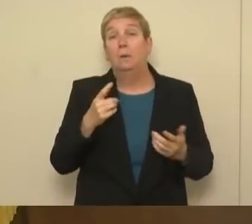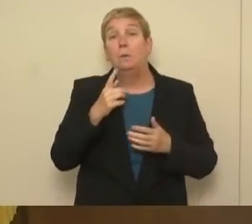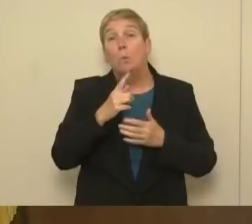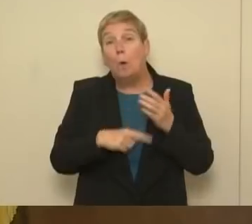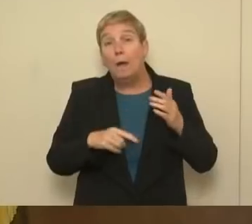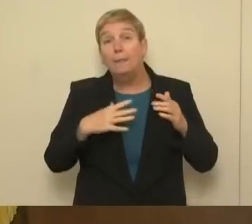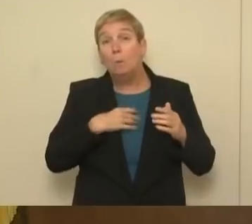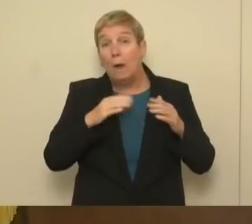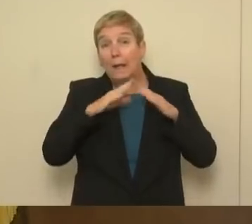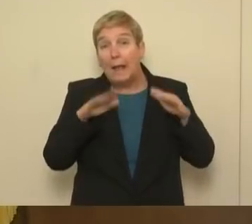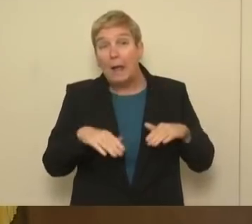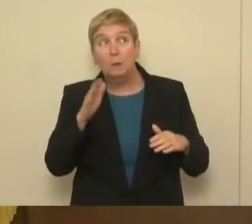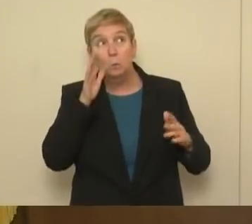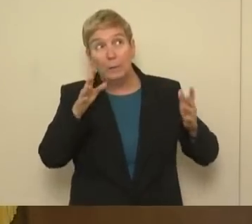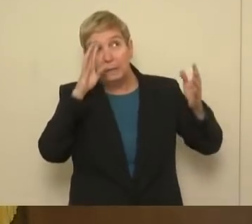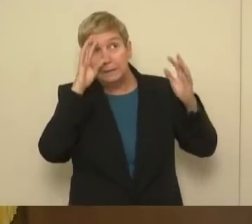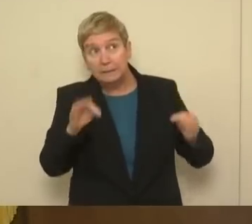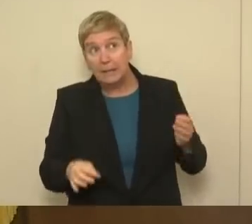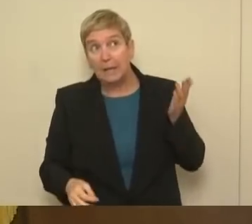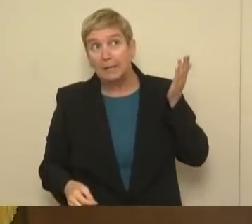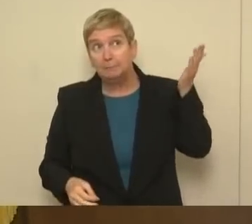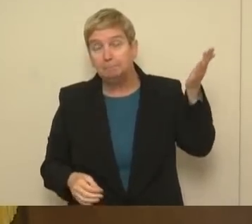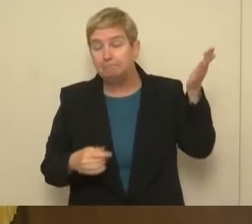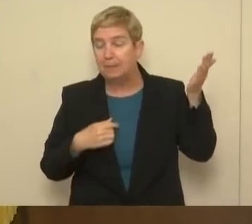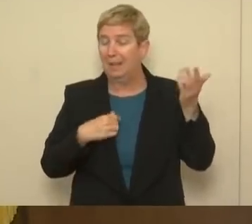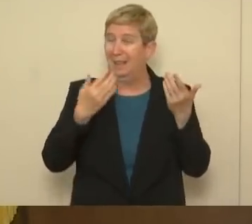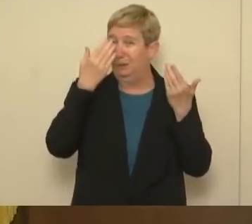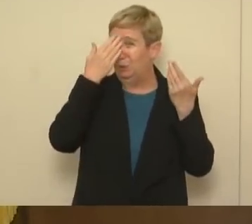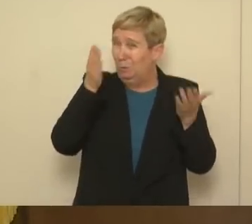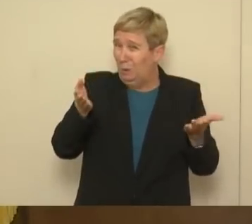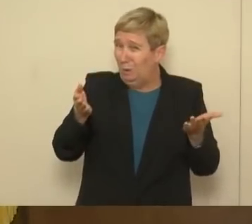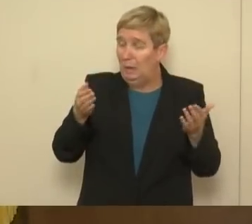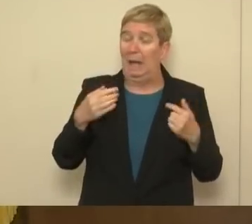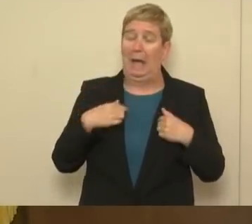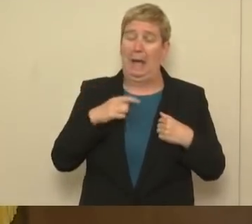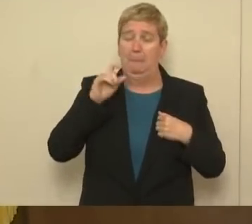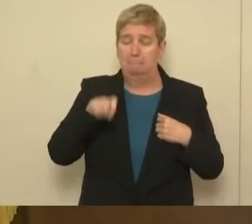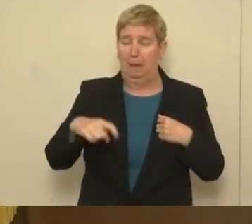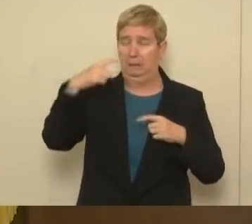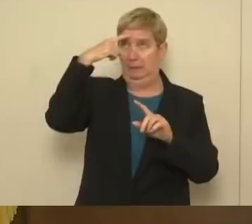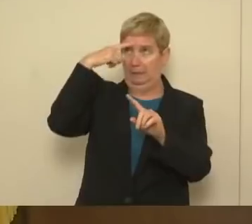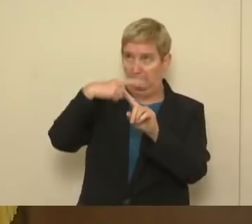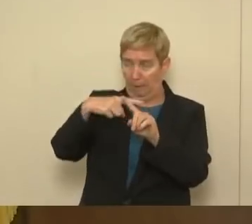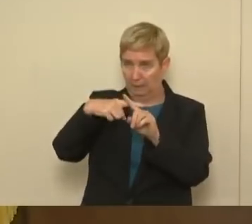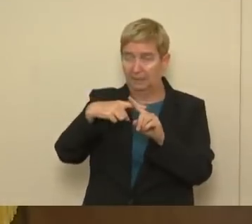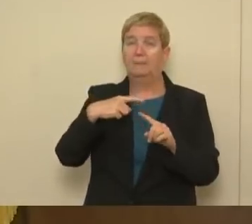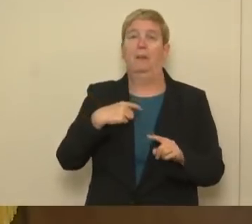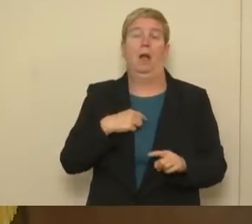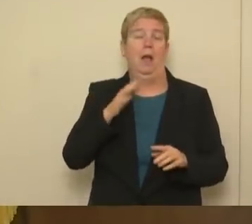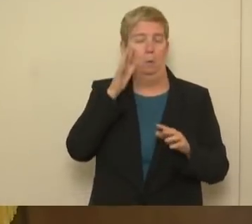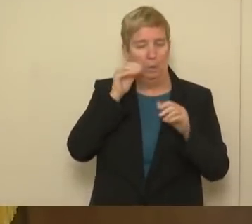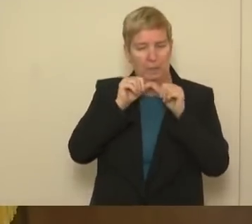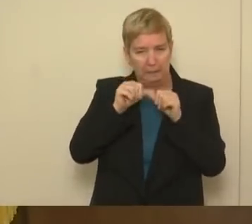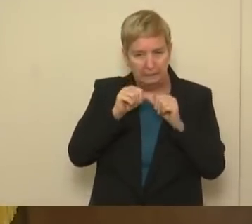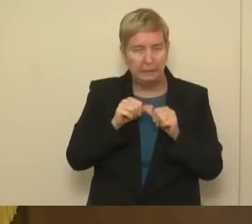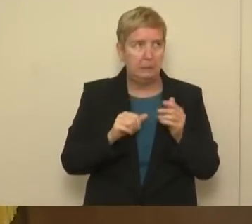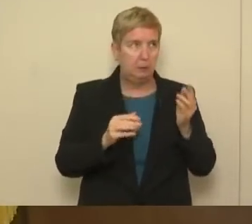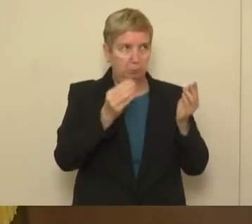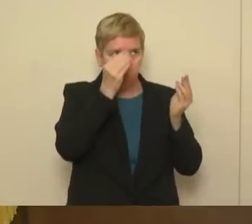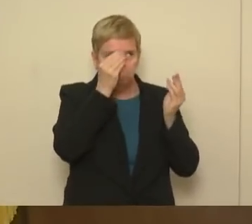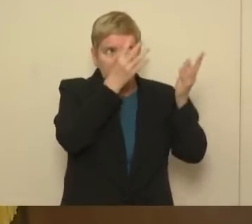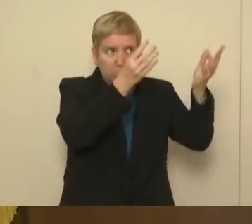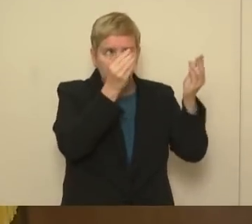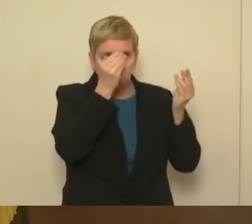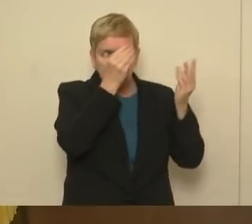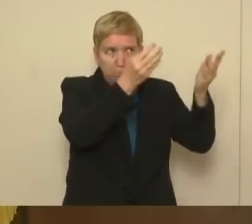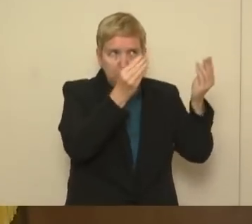determine, and I've got to be hopeful. I'm going to continue to weigh in with our delegation, and they're fighting